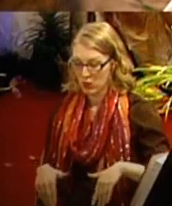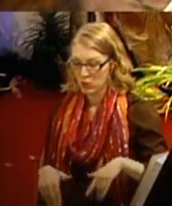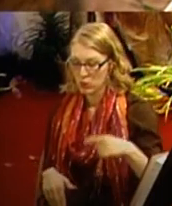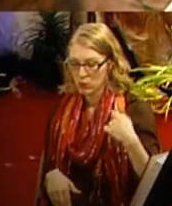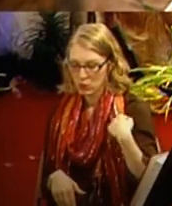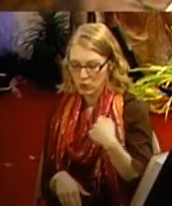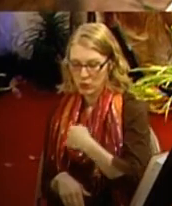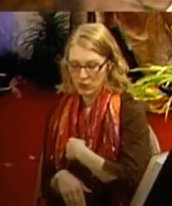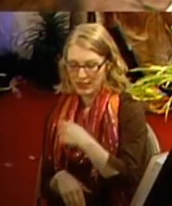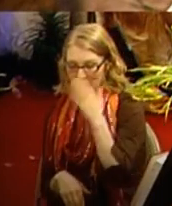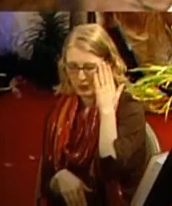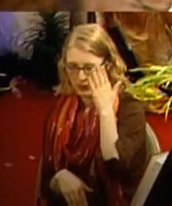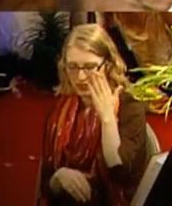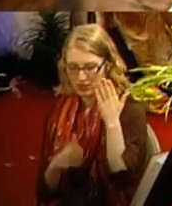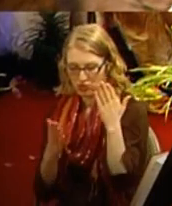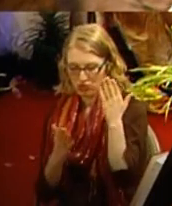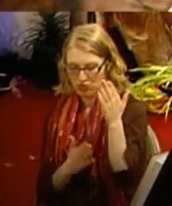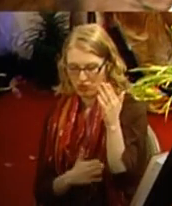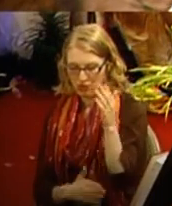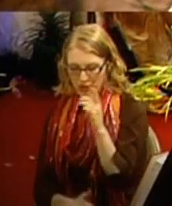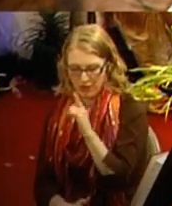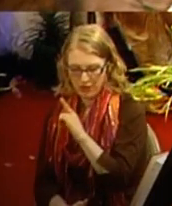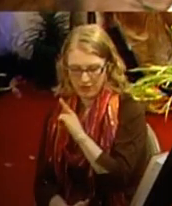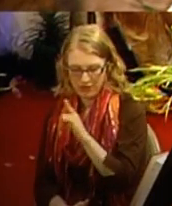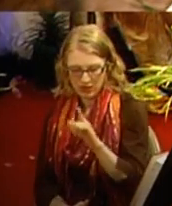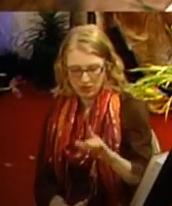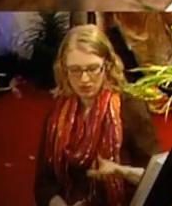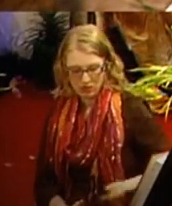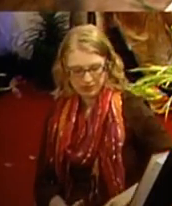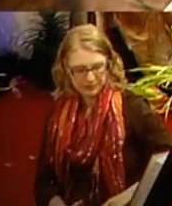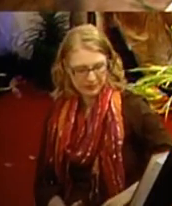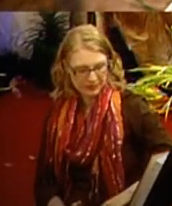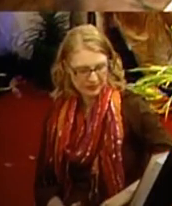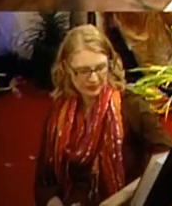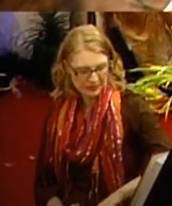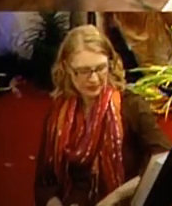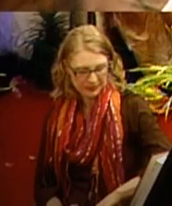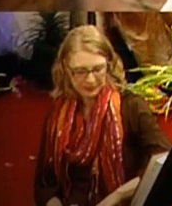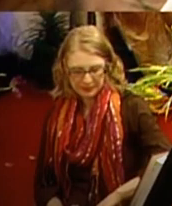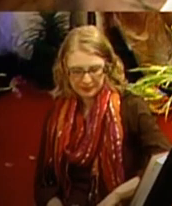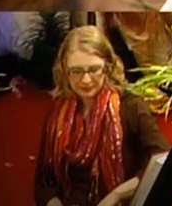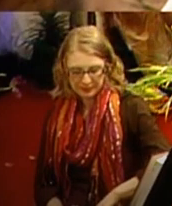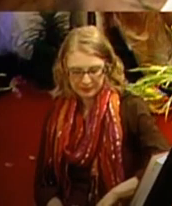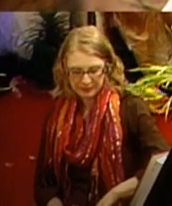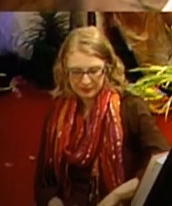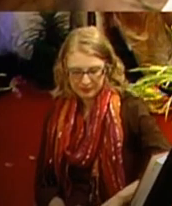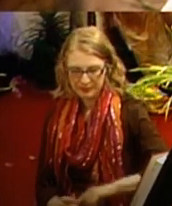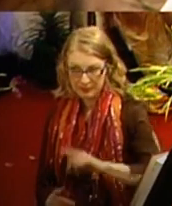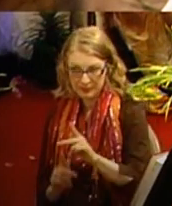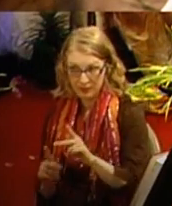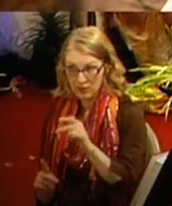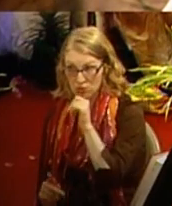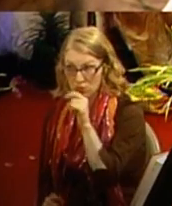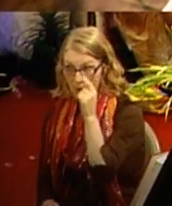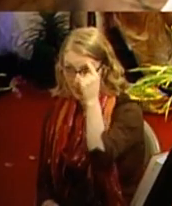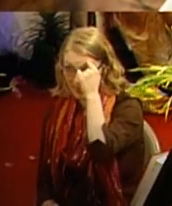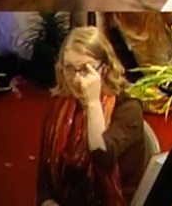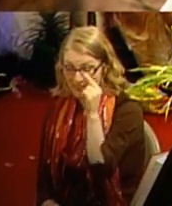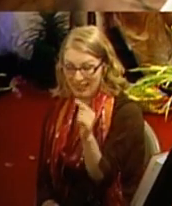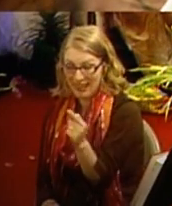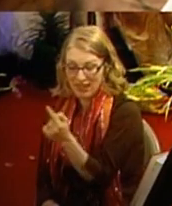we will serve the Lord. Folks, don't think it's just knee-jerk